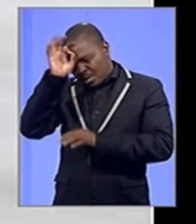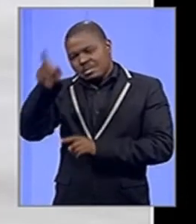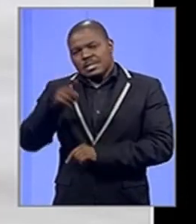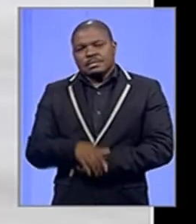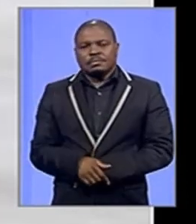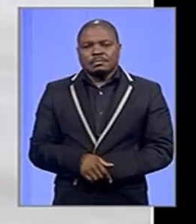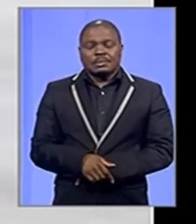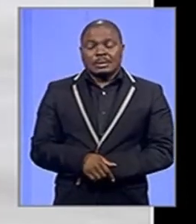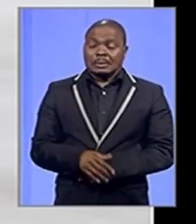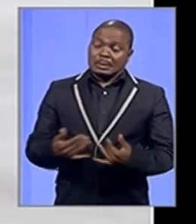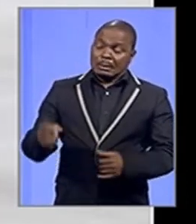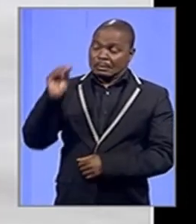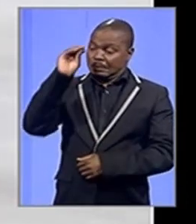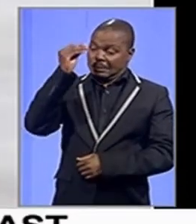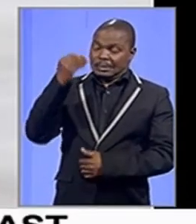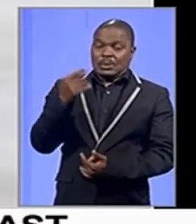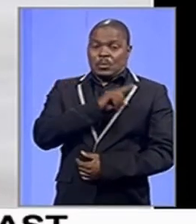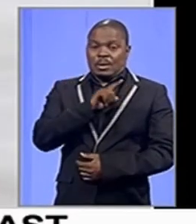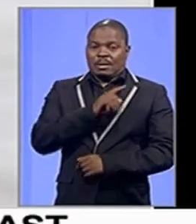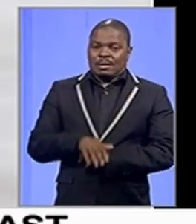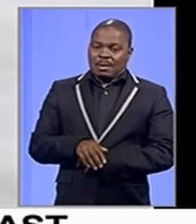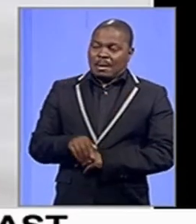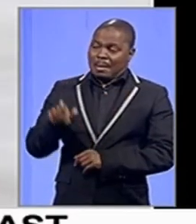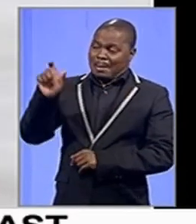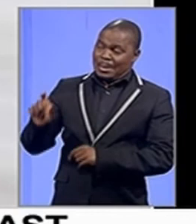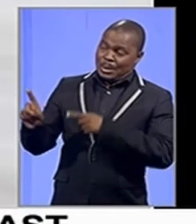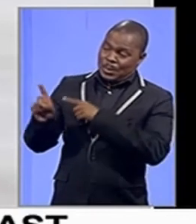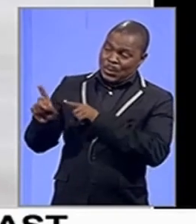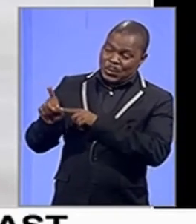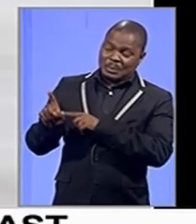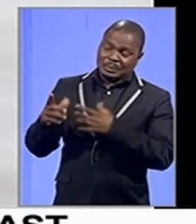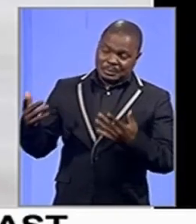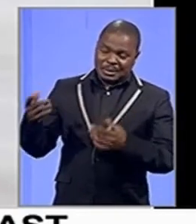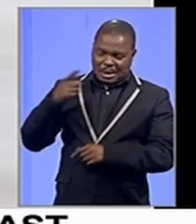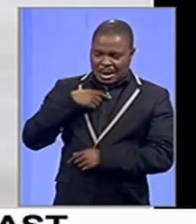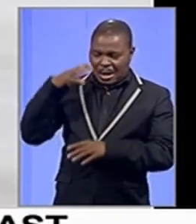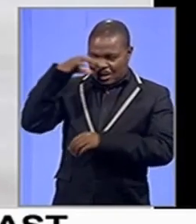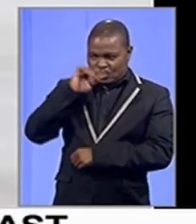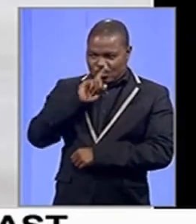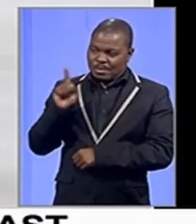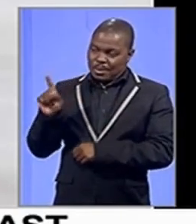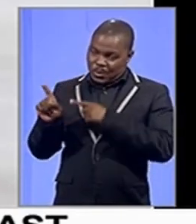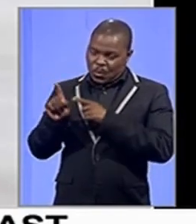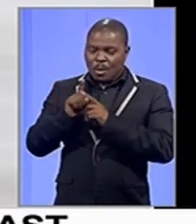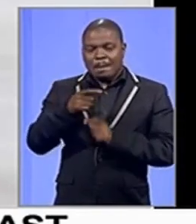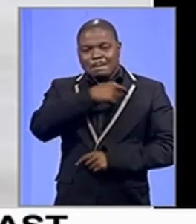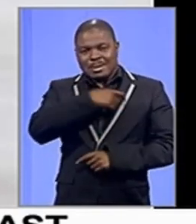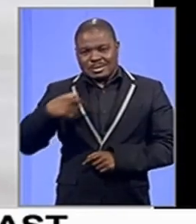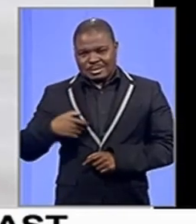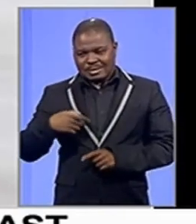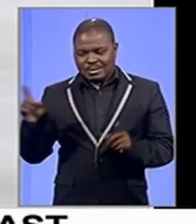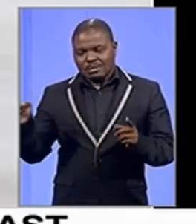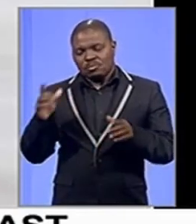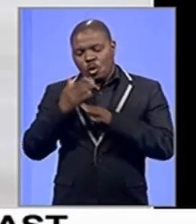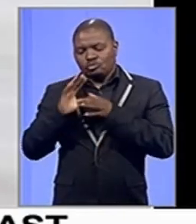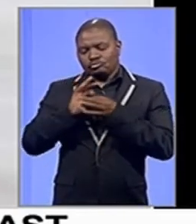interesting development simply because this is a person that I presume is close to the president or close to